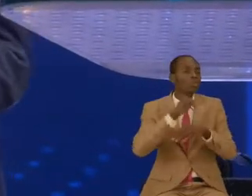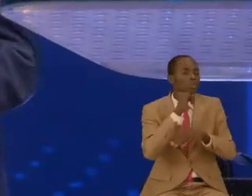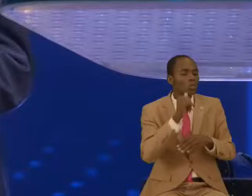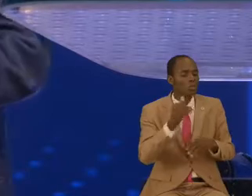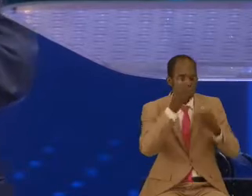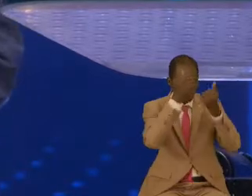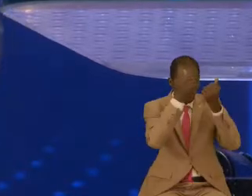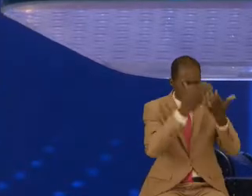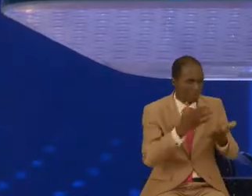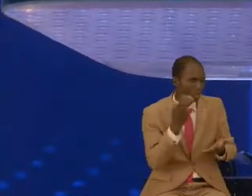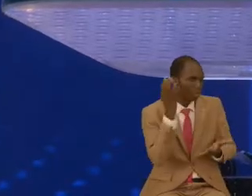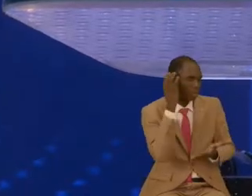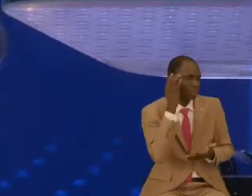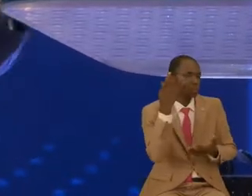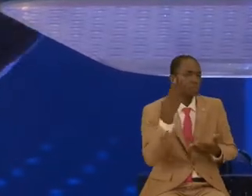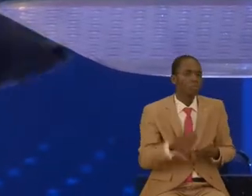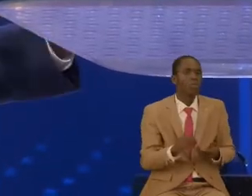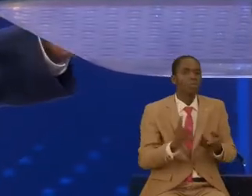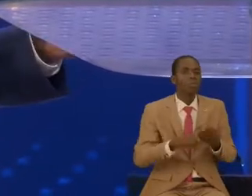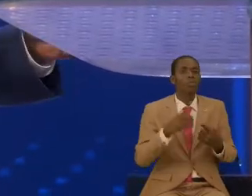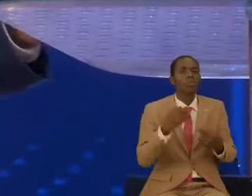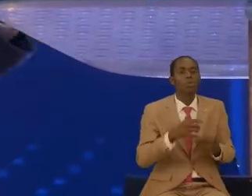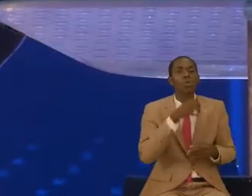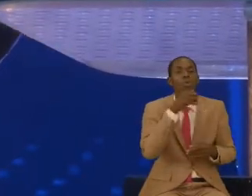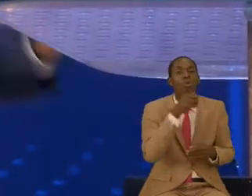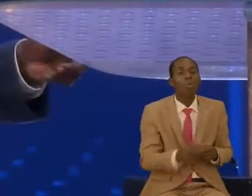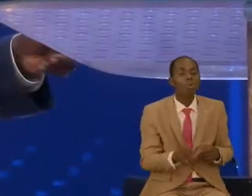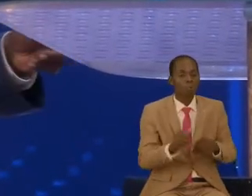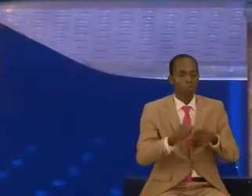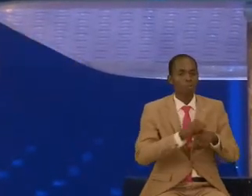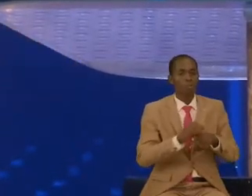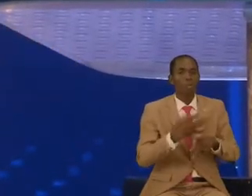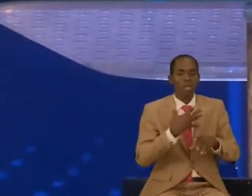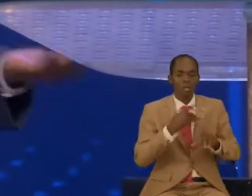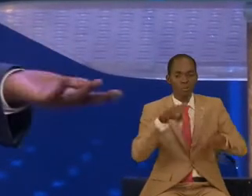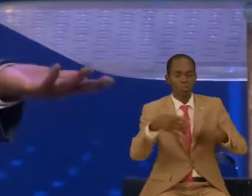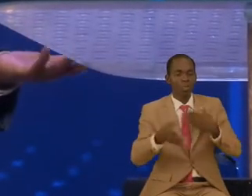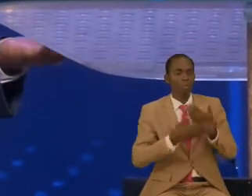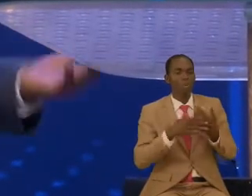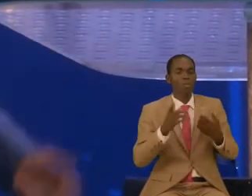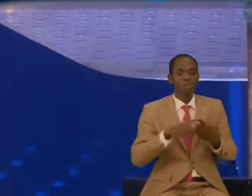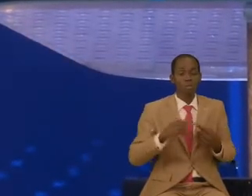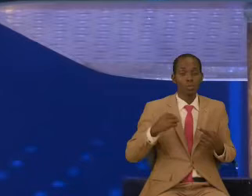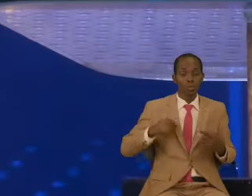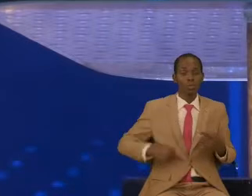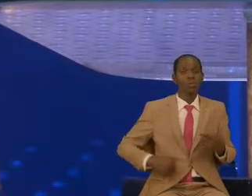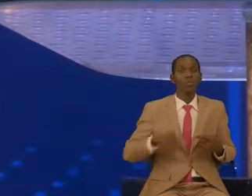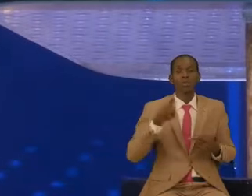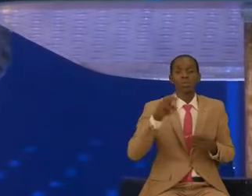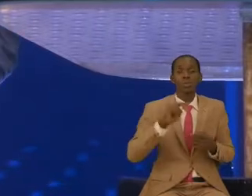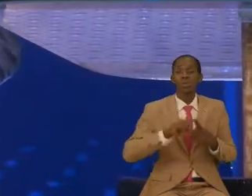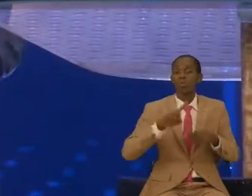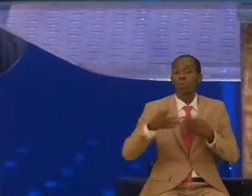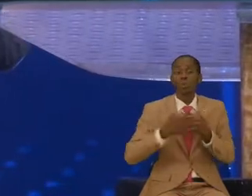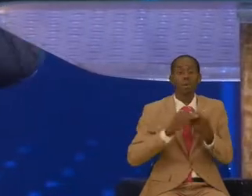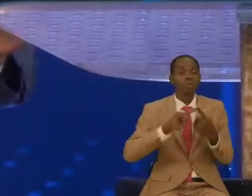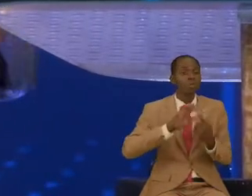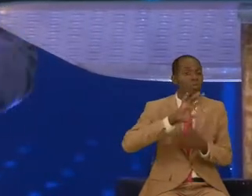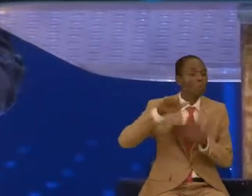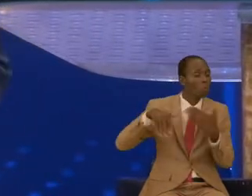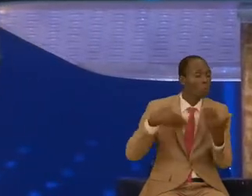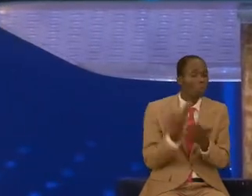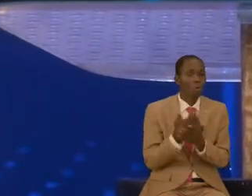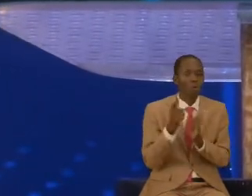rituals and ceremonies. And if you go back to circumcision, you have to go back to the whole law, you are